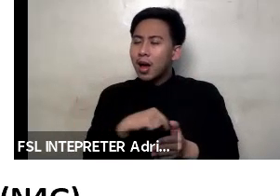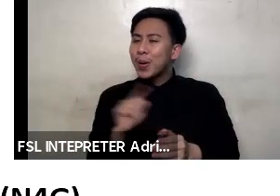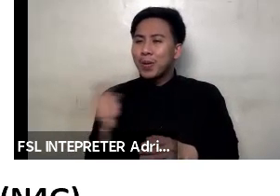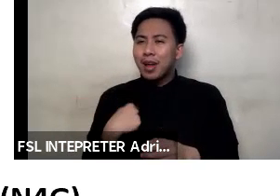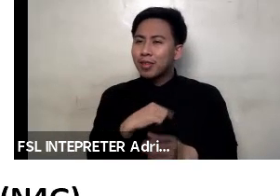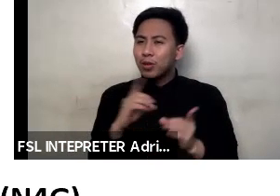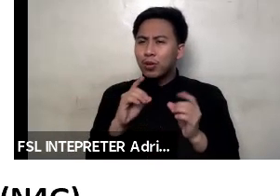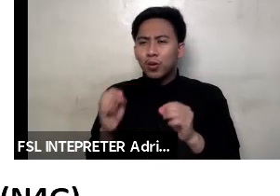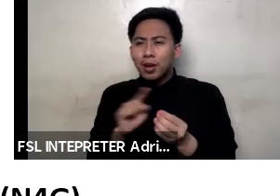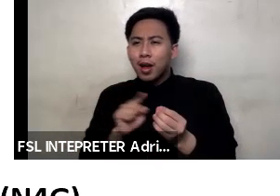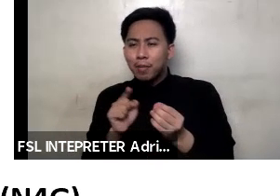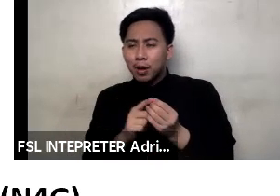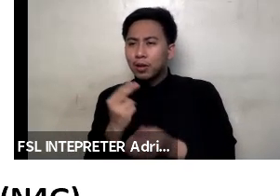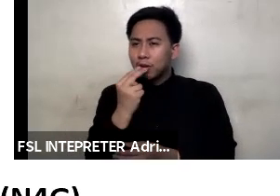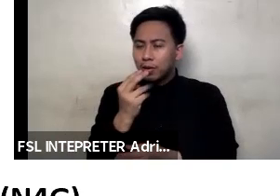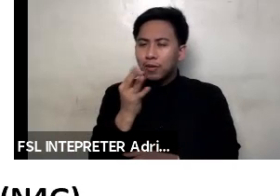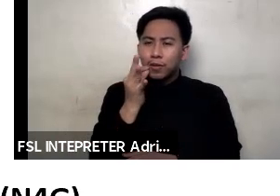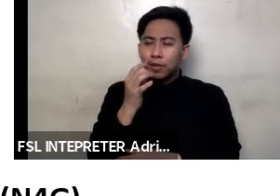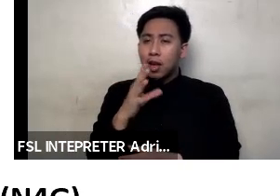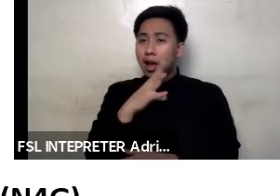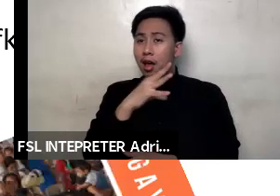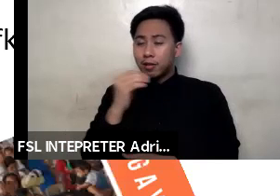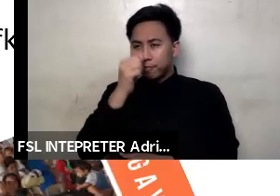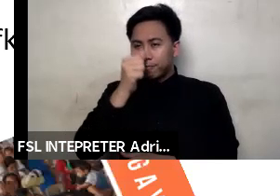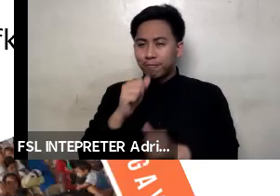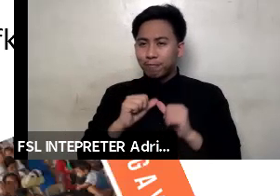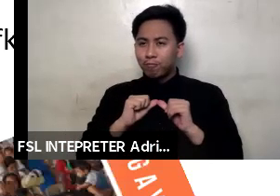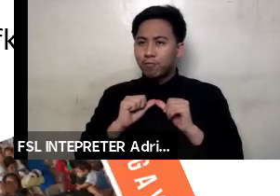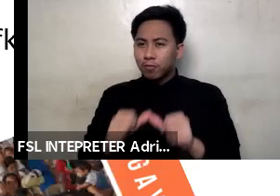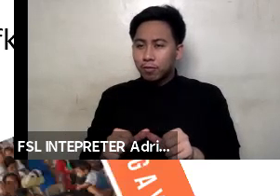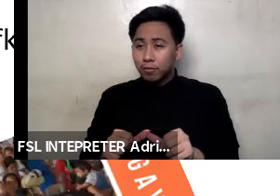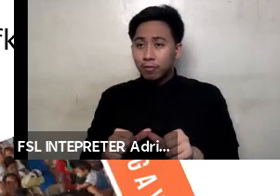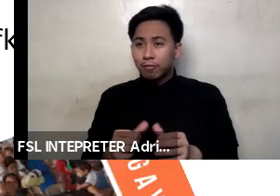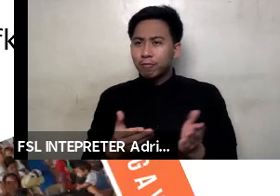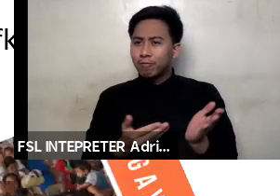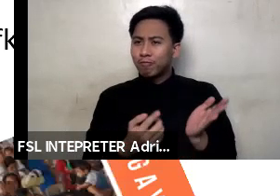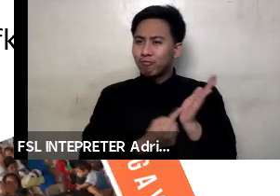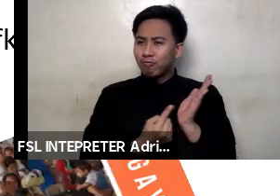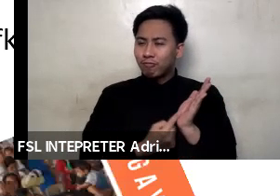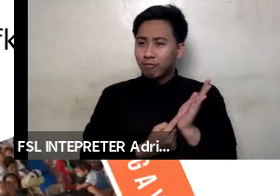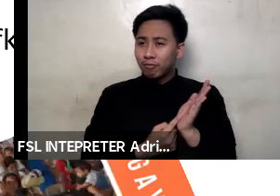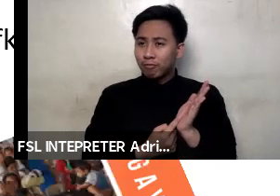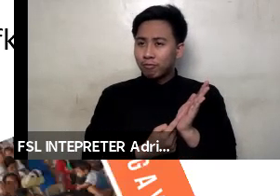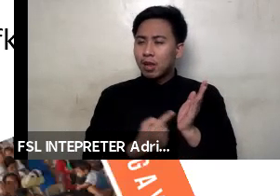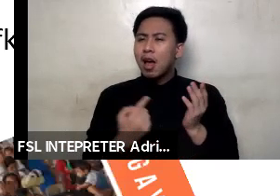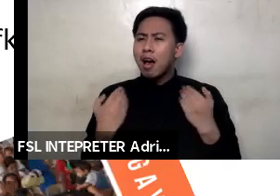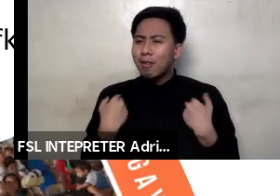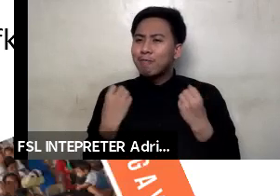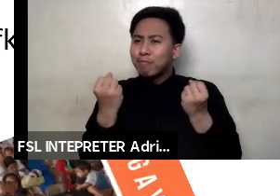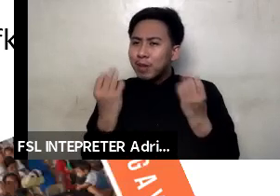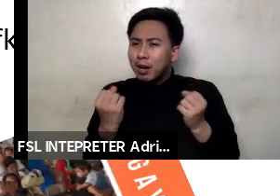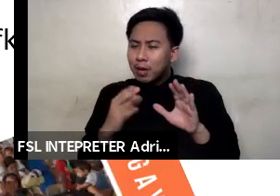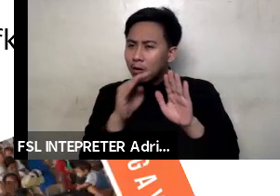in terms of health, food, and resilience. So with this, you will see that there are many things that you can